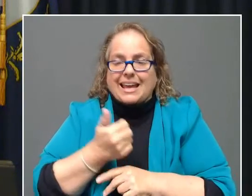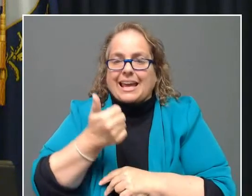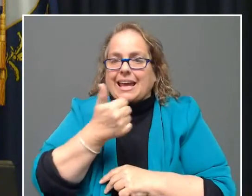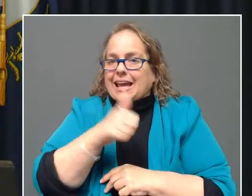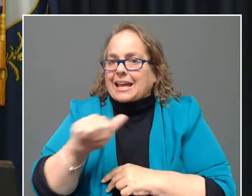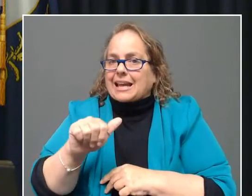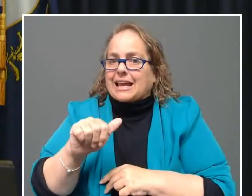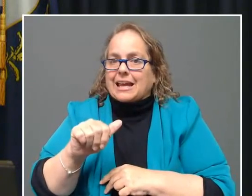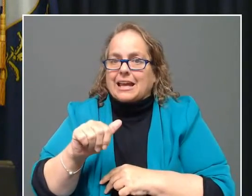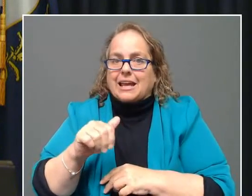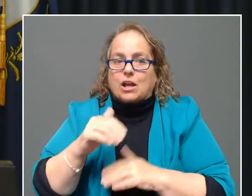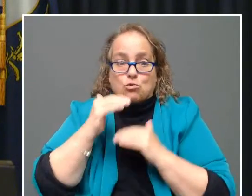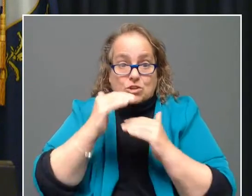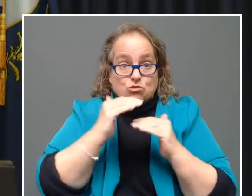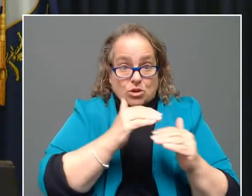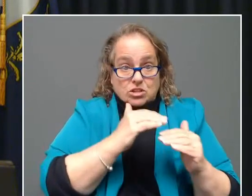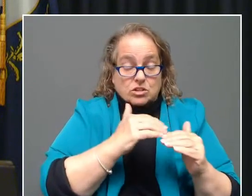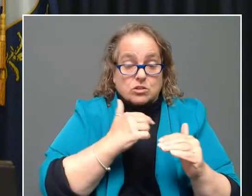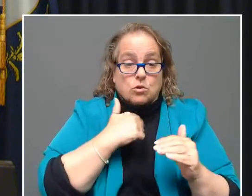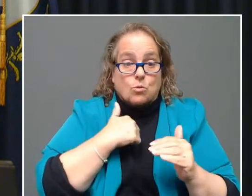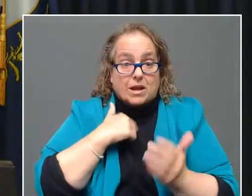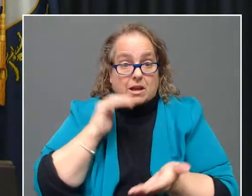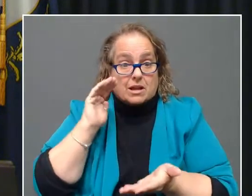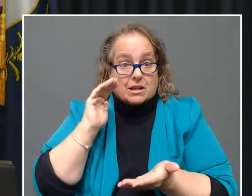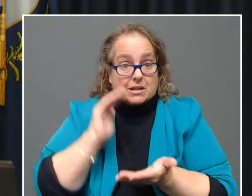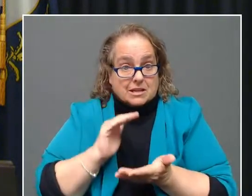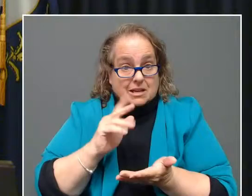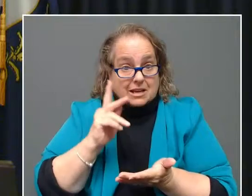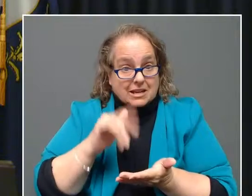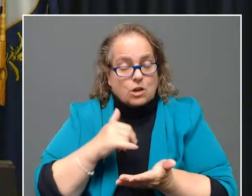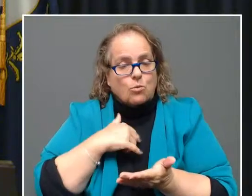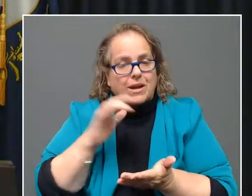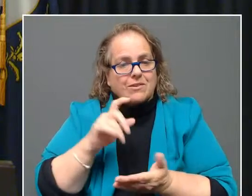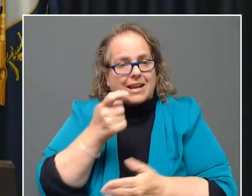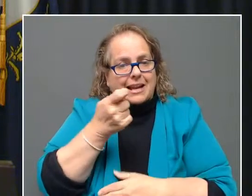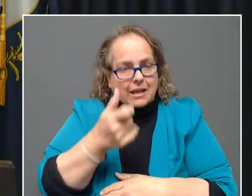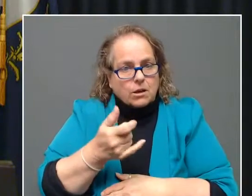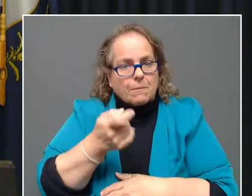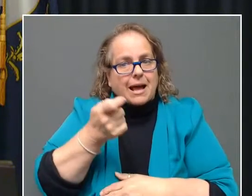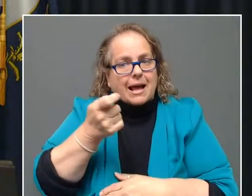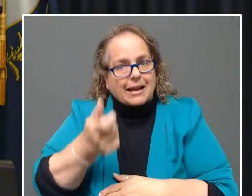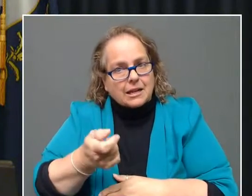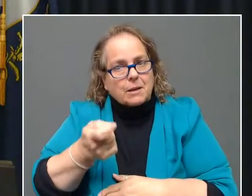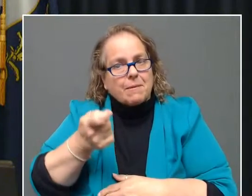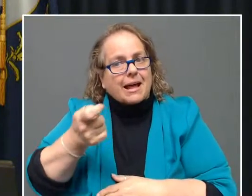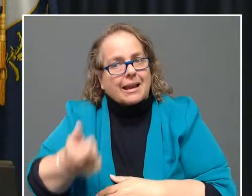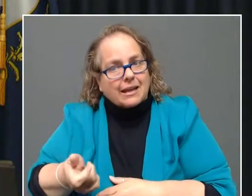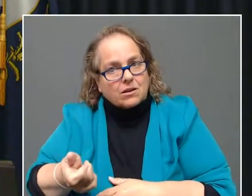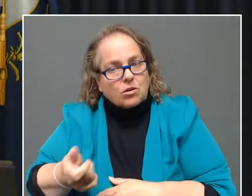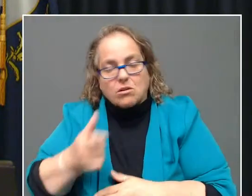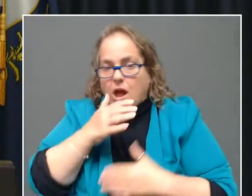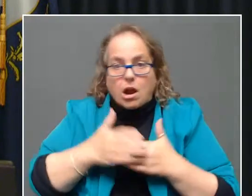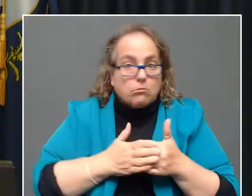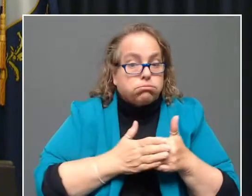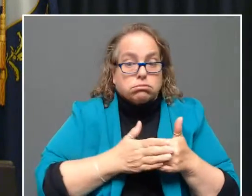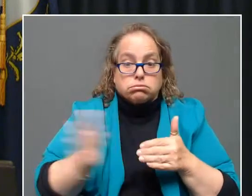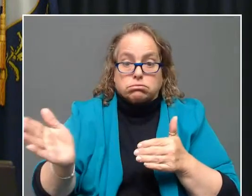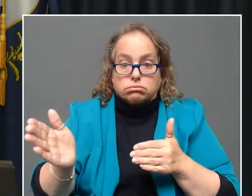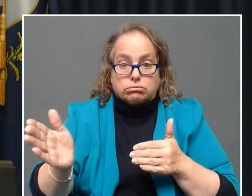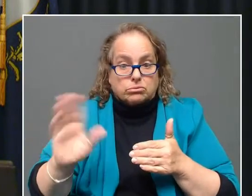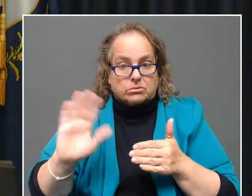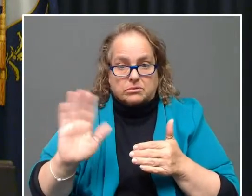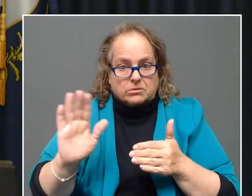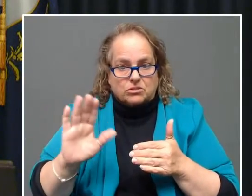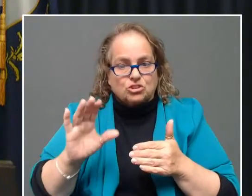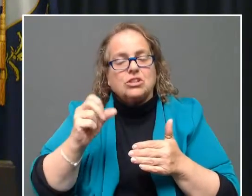that have been eased in Kentucky, we have been doing it in steps, incrementally, if you will, to make sure that we can catch an